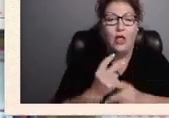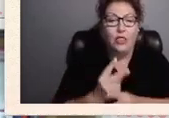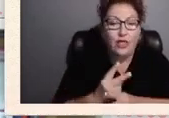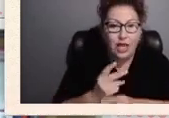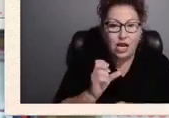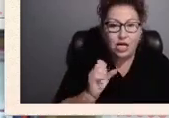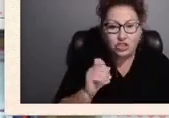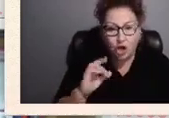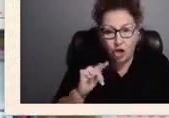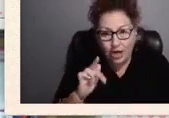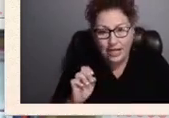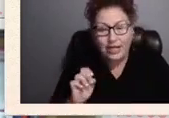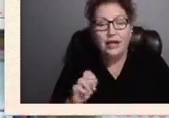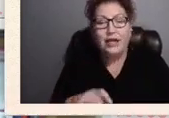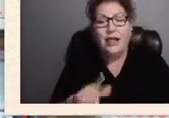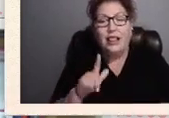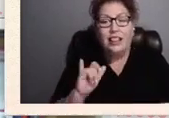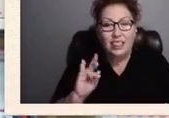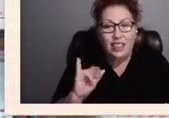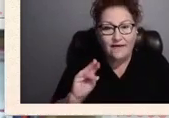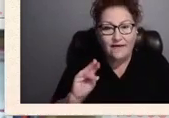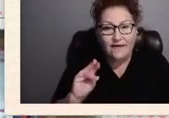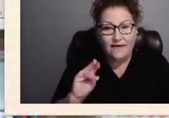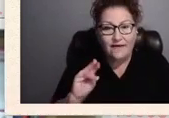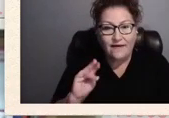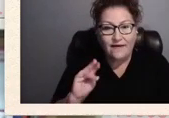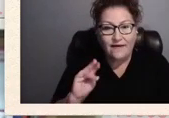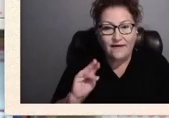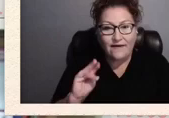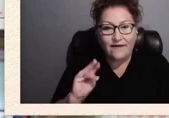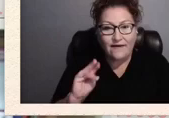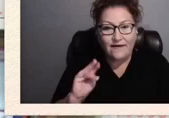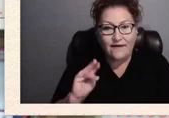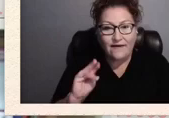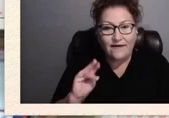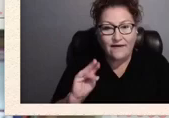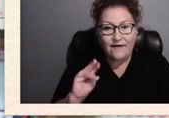those things. That way, that individual still retains,